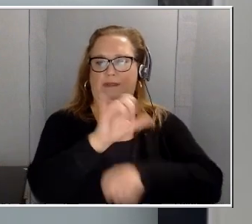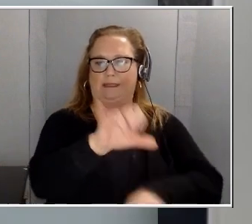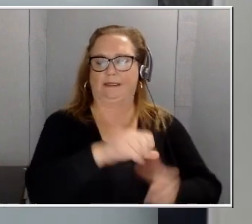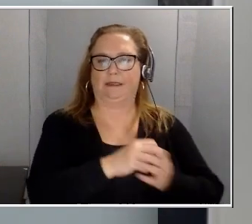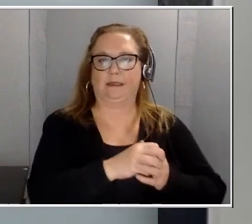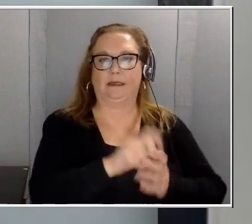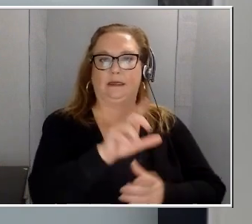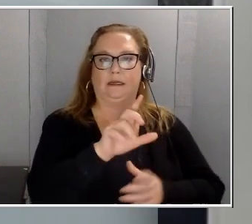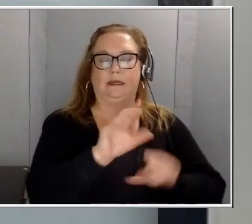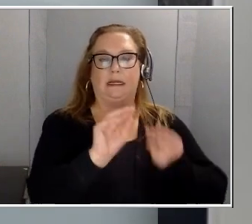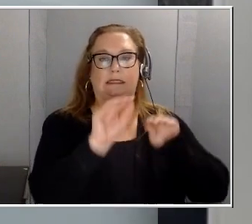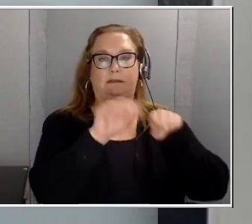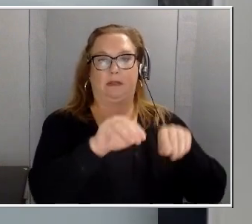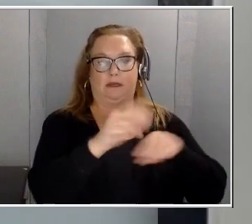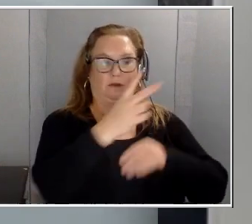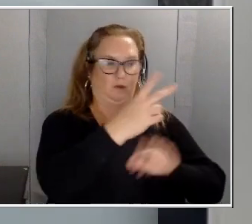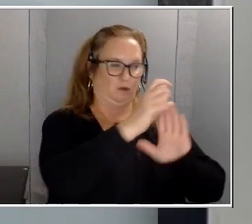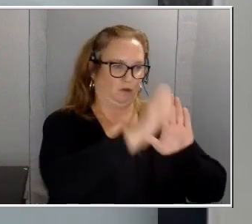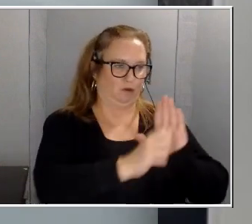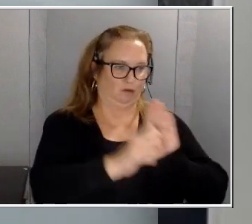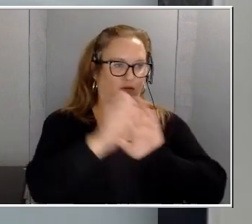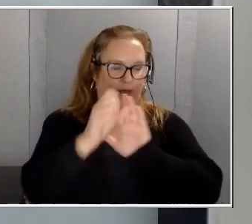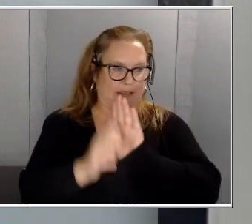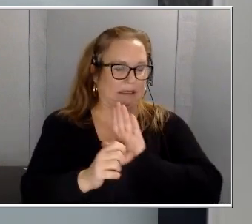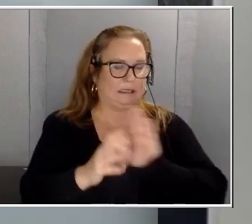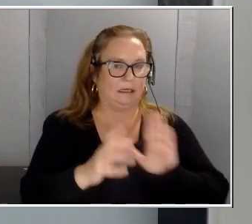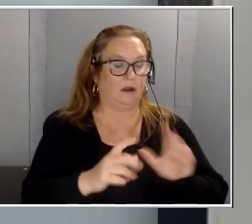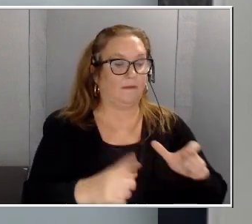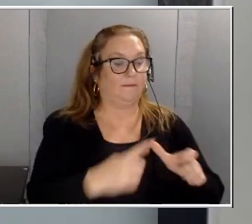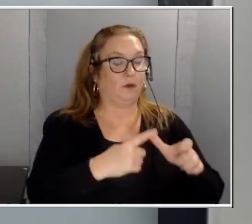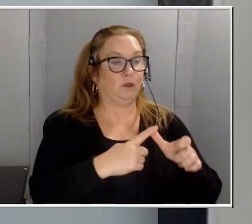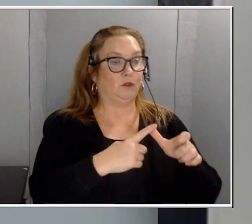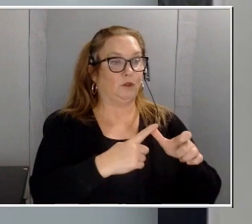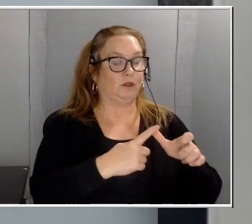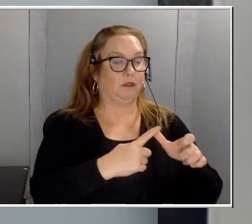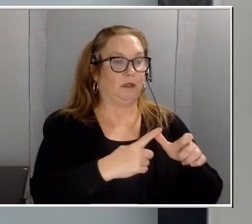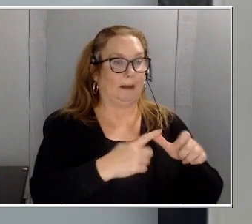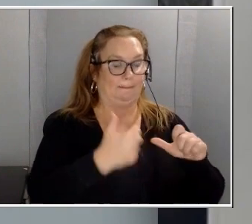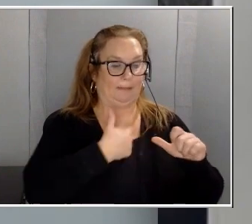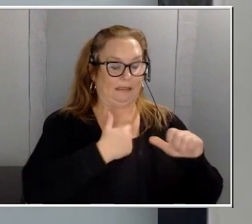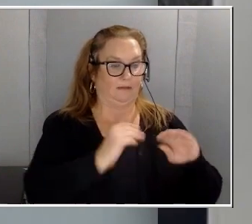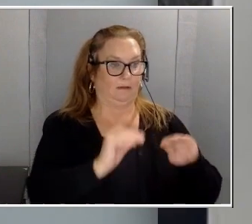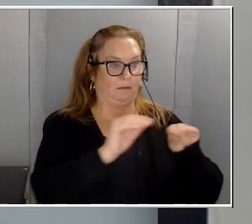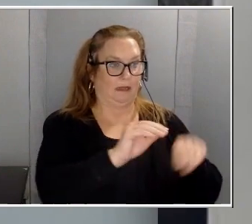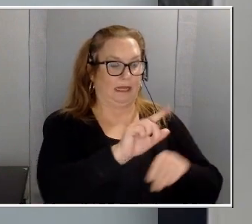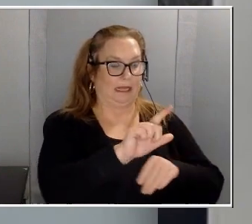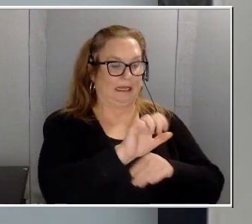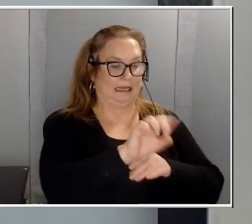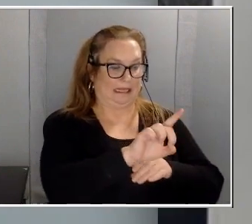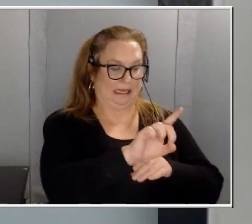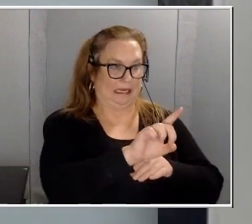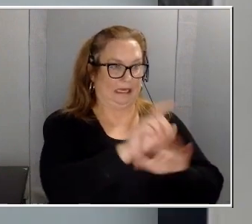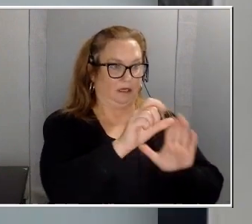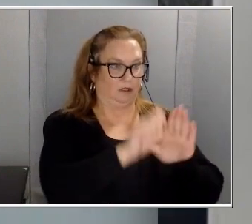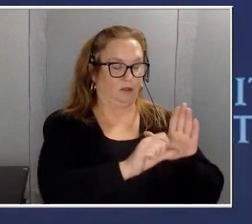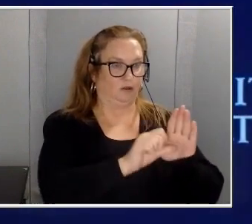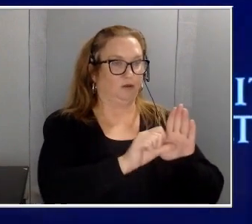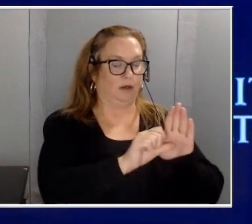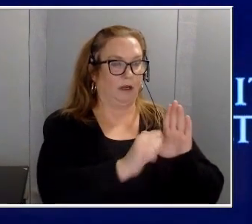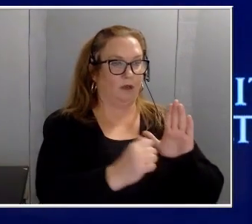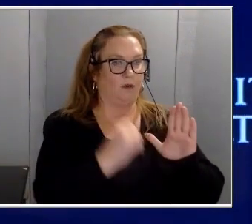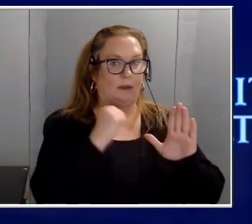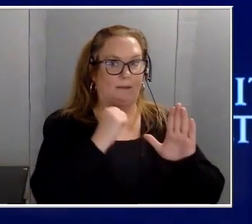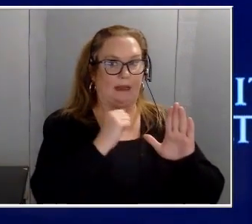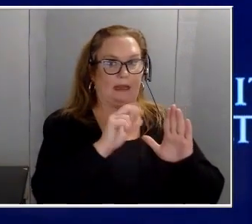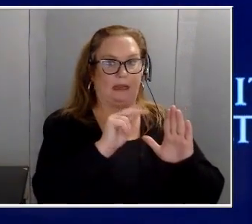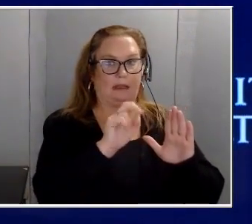device is implanted over 2 procedures. And so the first procedure is me placing a lead surgically through the back along one of the nerves